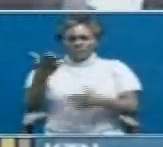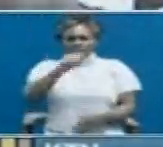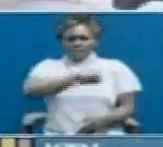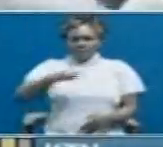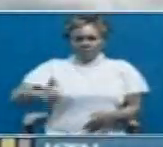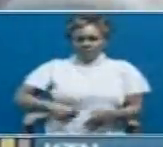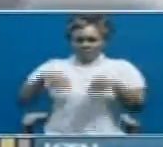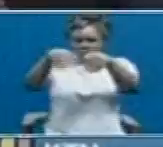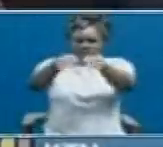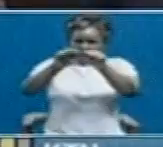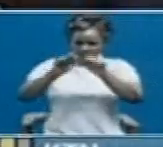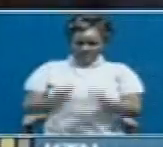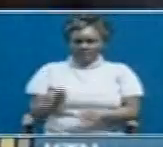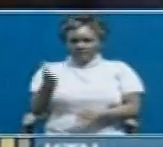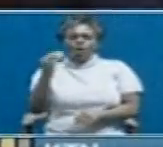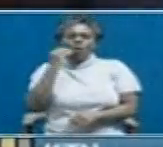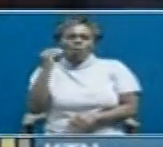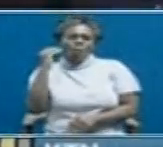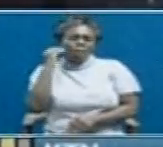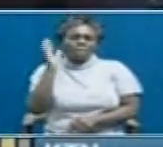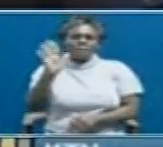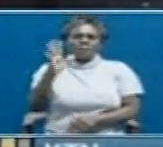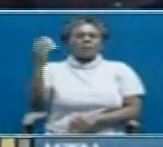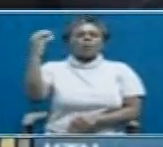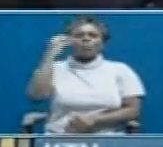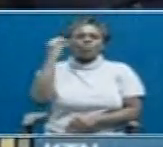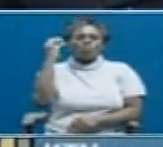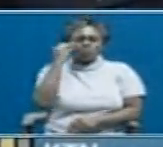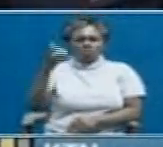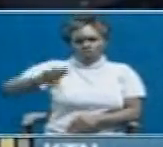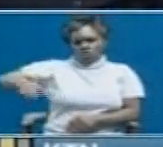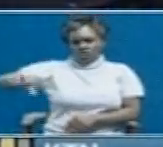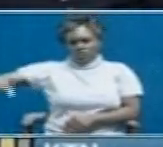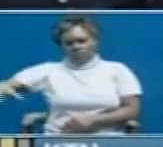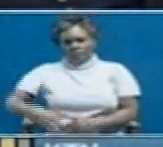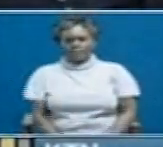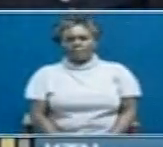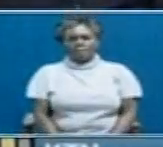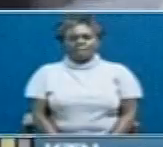farewell as they bury him at his Waondo village home in Mbita constituency.